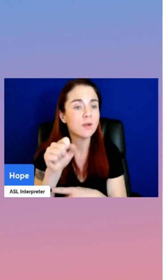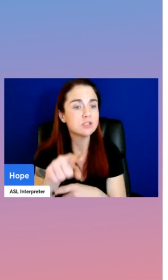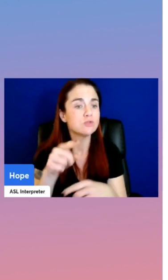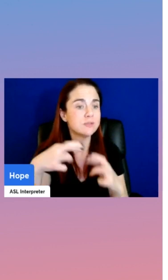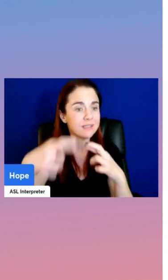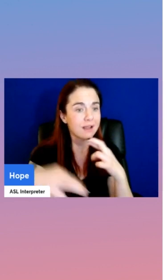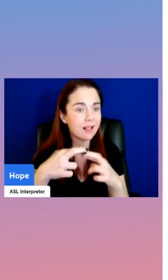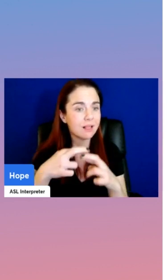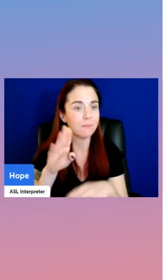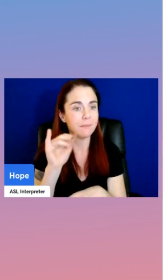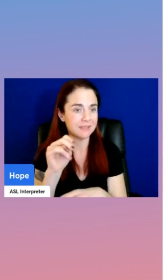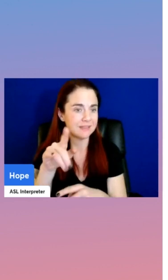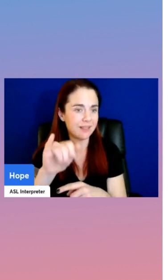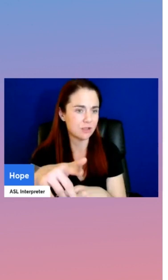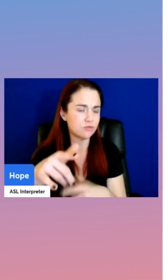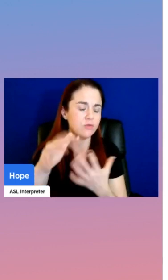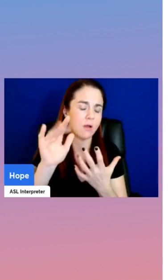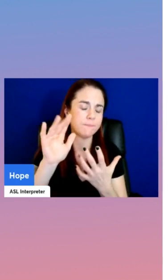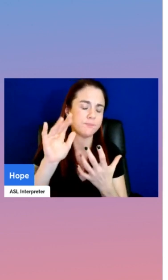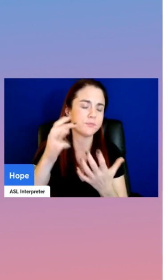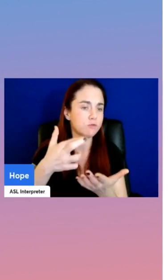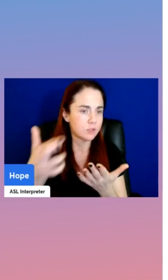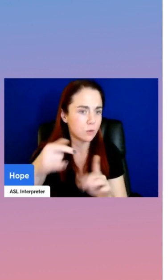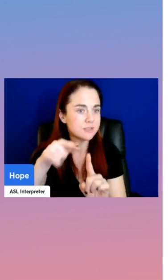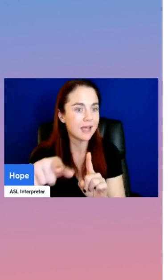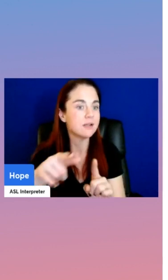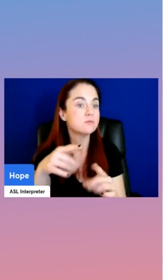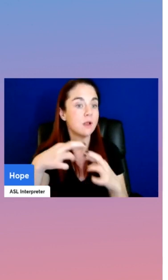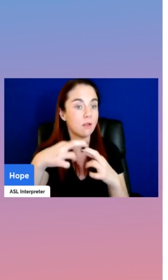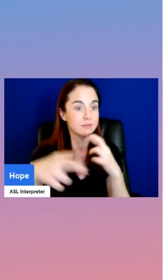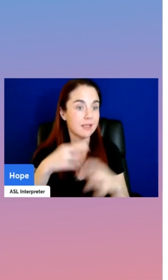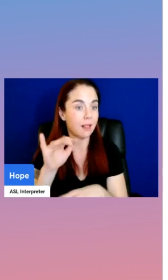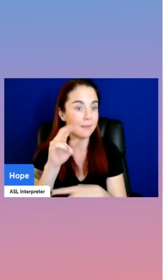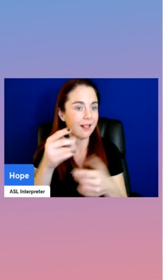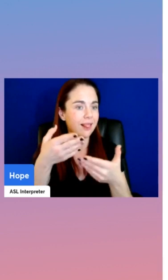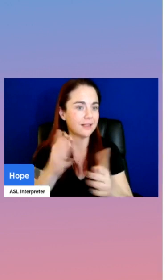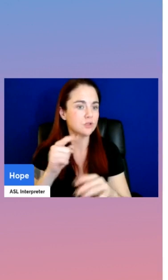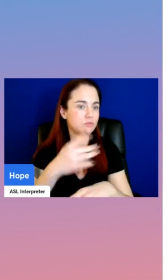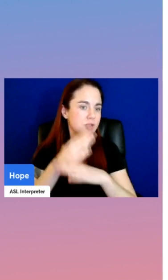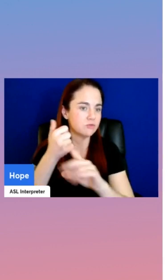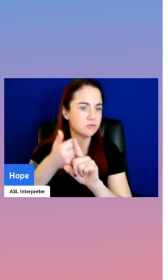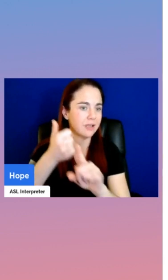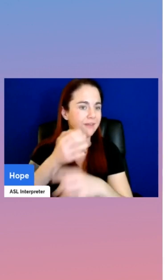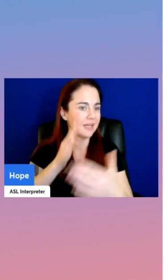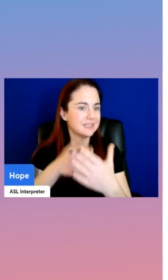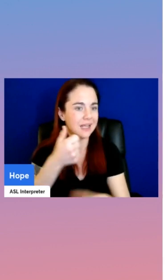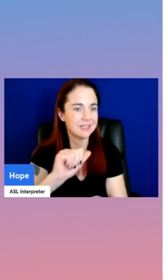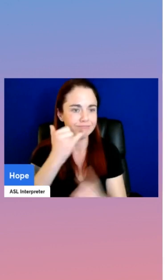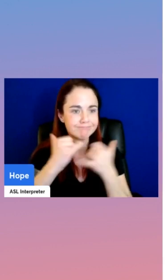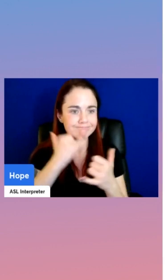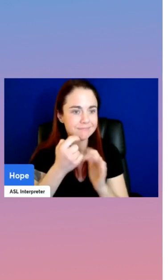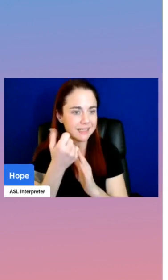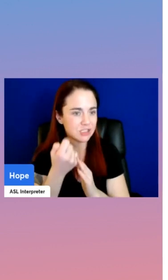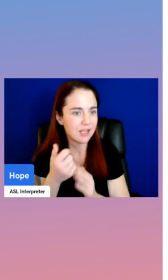bin resource, and this recycle bin allows you to protect yourself against mistaken deletions of AMIs or ABS snapshots,